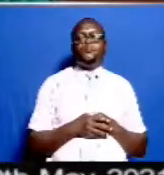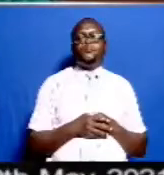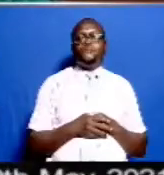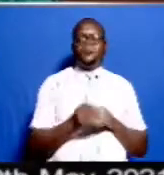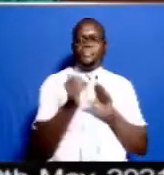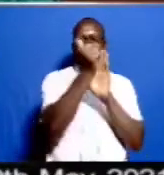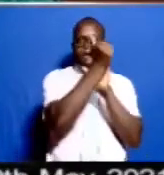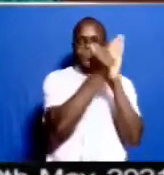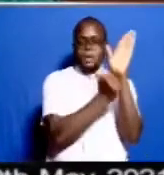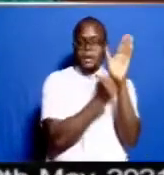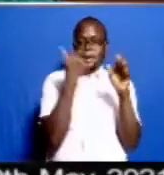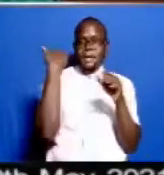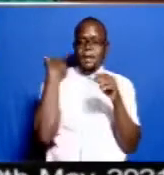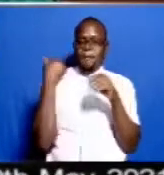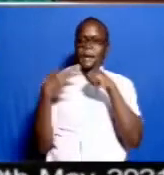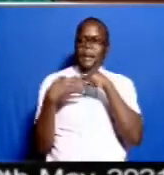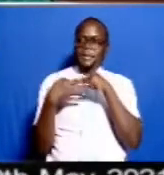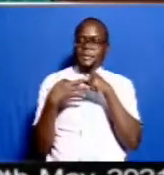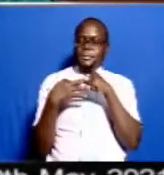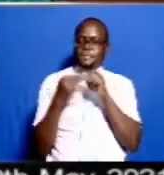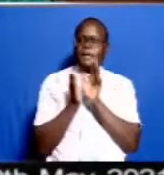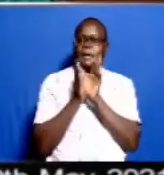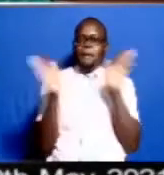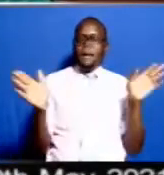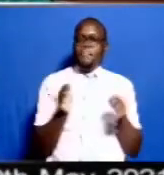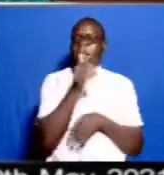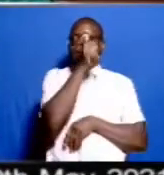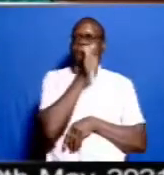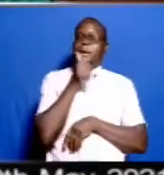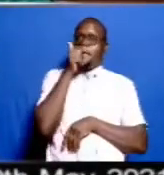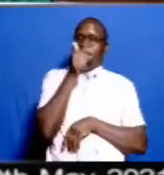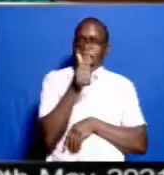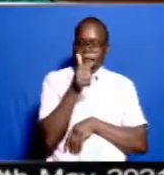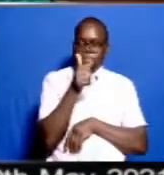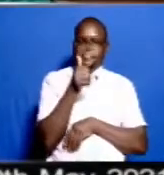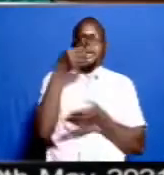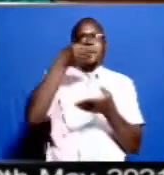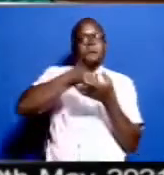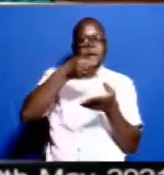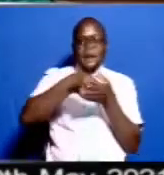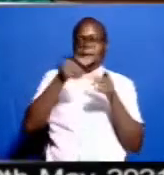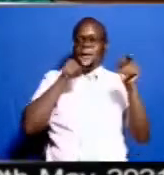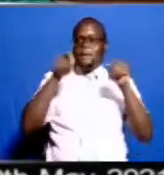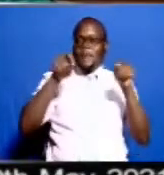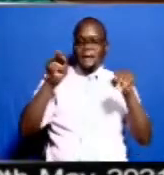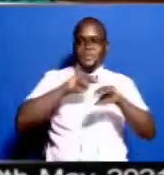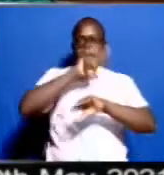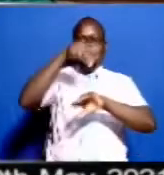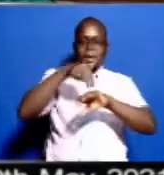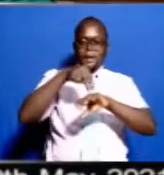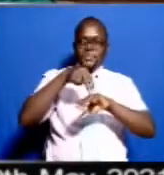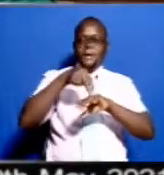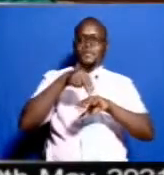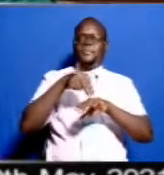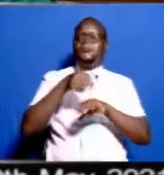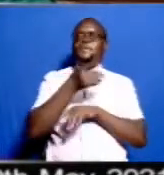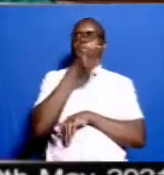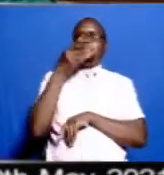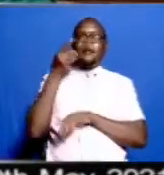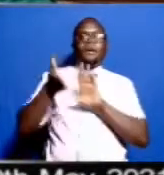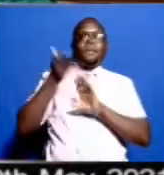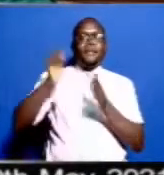Order number 8, motion. Consideration of the public finance management national drought emergency